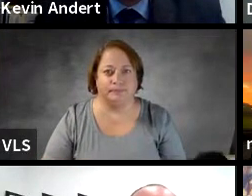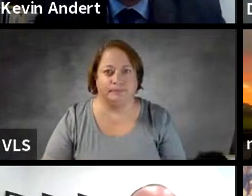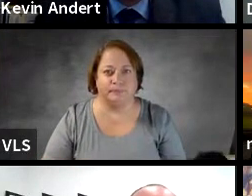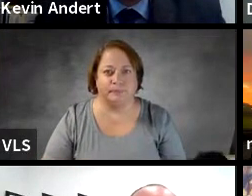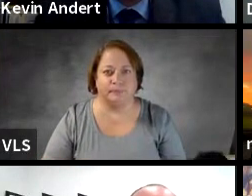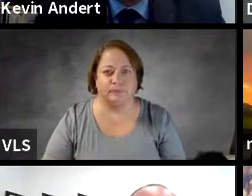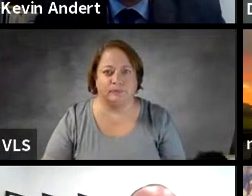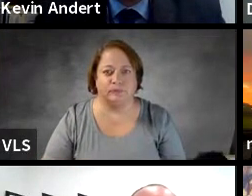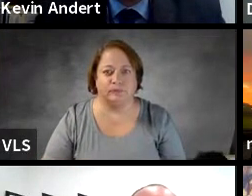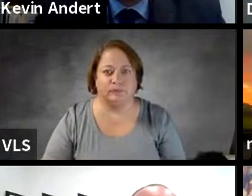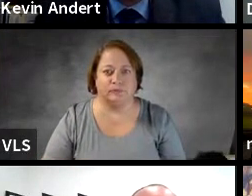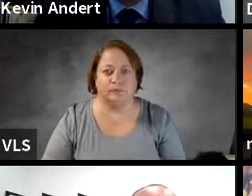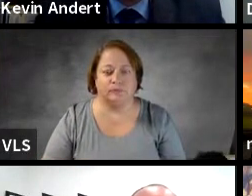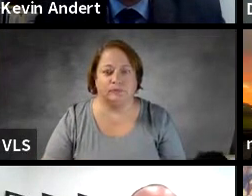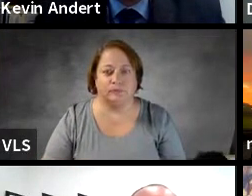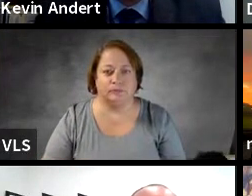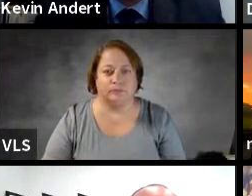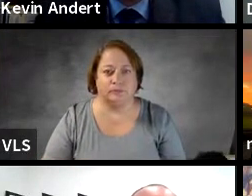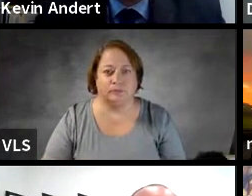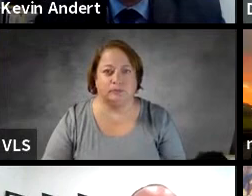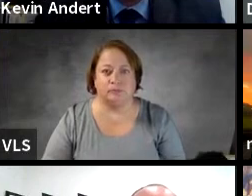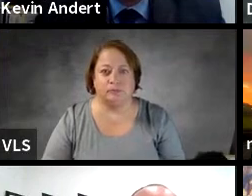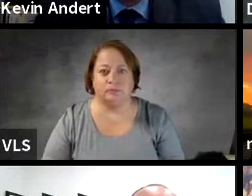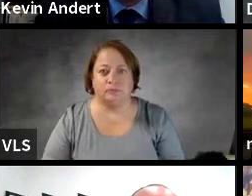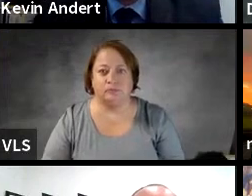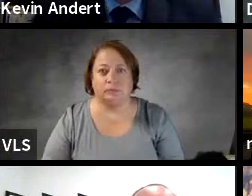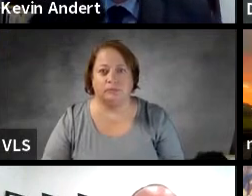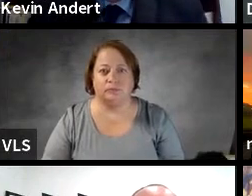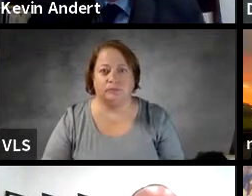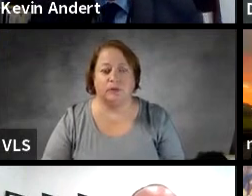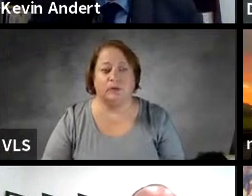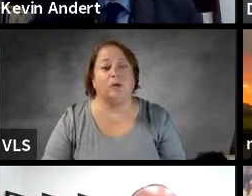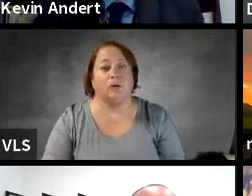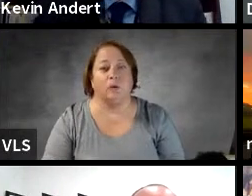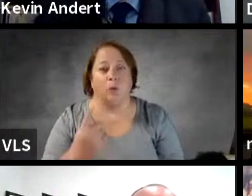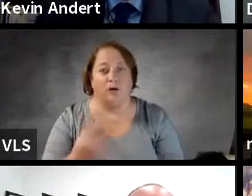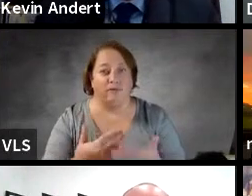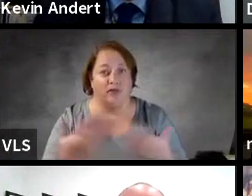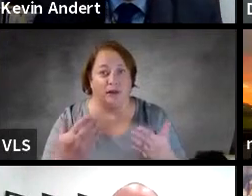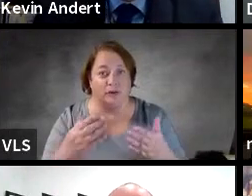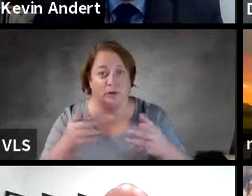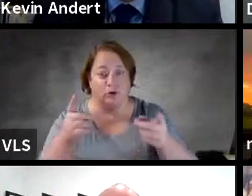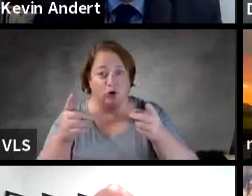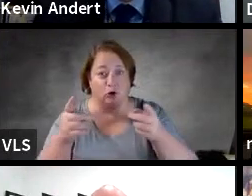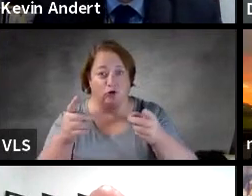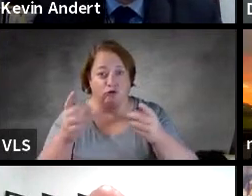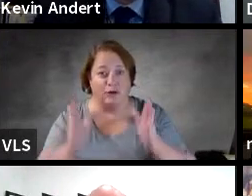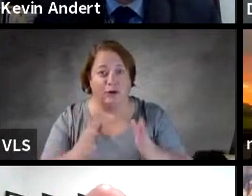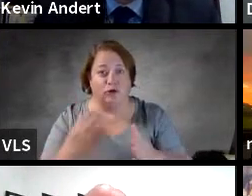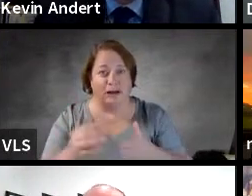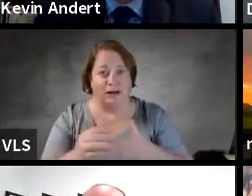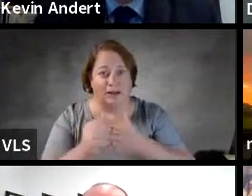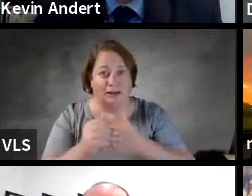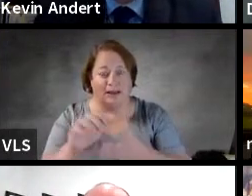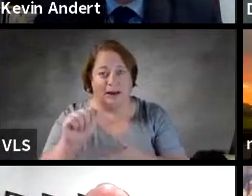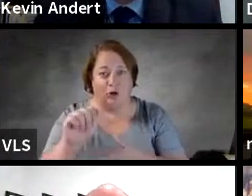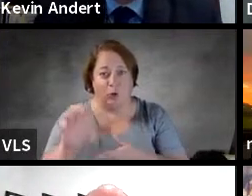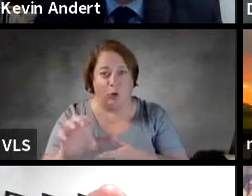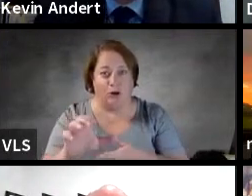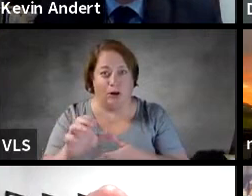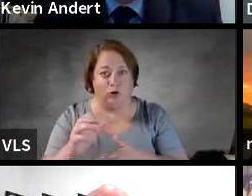Chiquita, do you want to take that or would you like me? So one of the things that our directors and our lead area coordinators